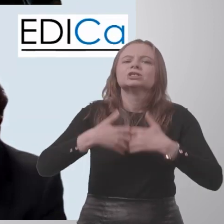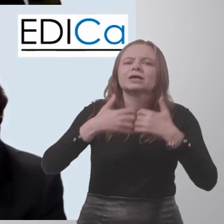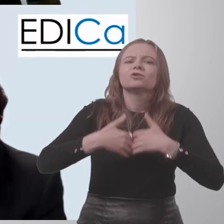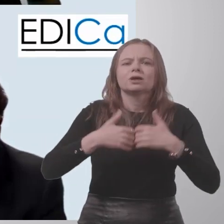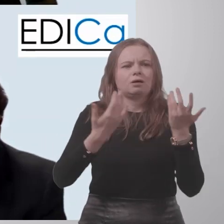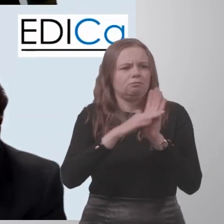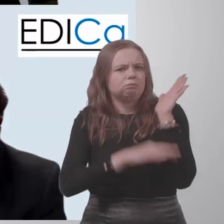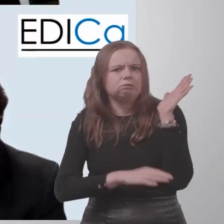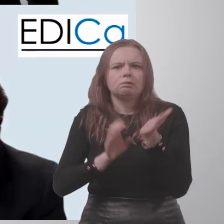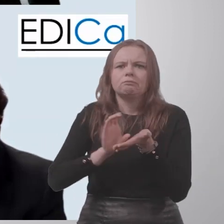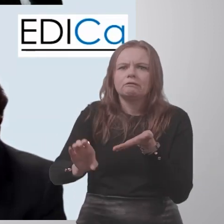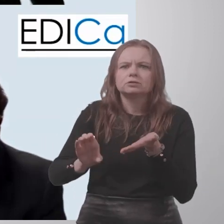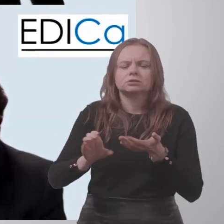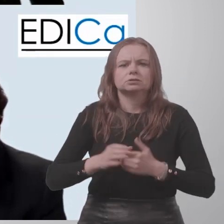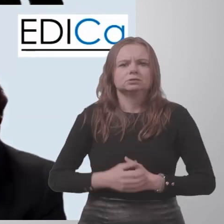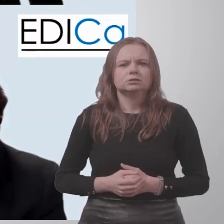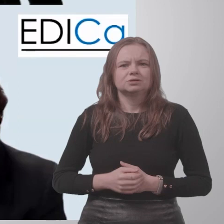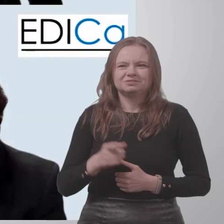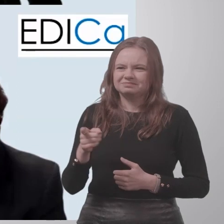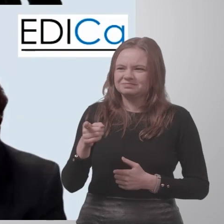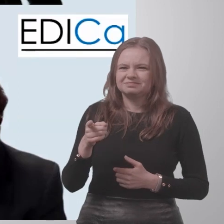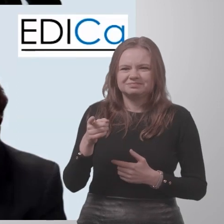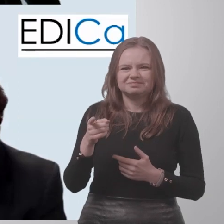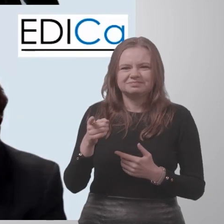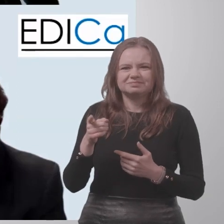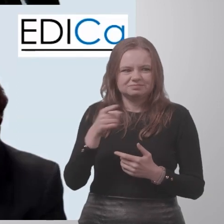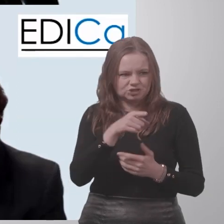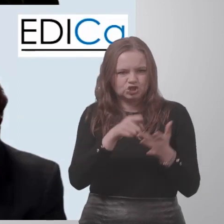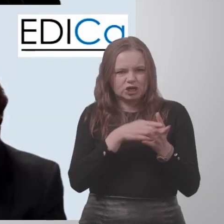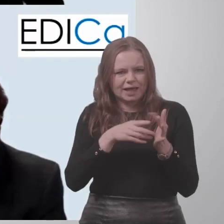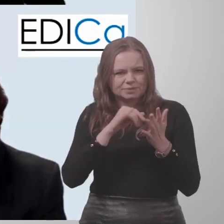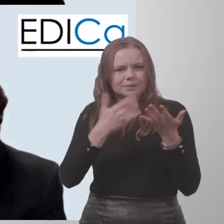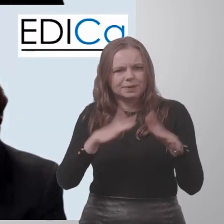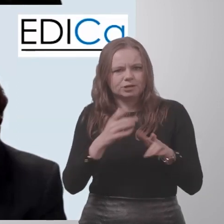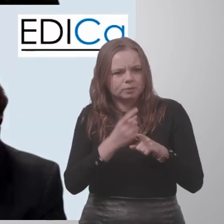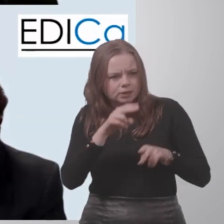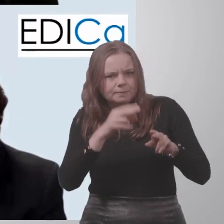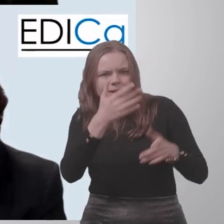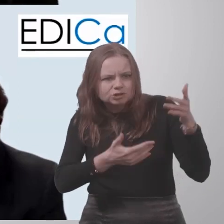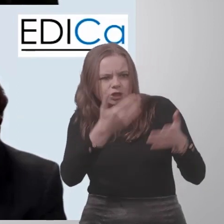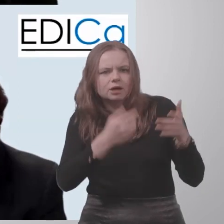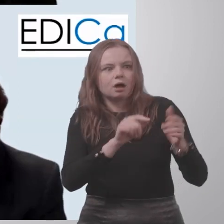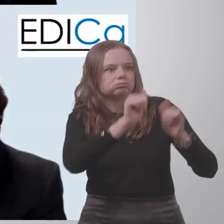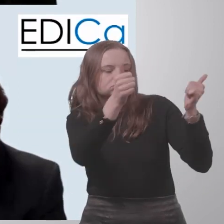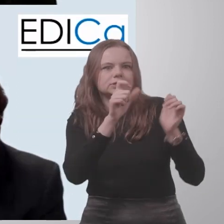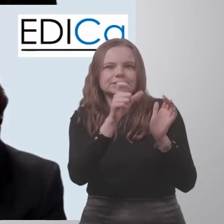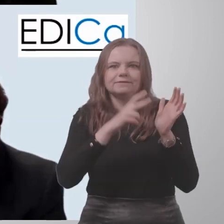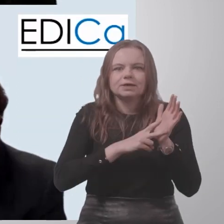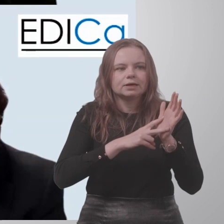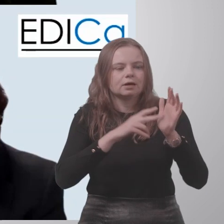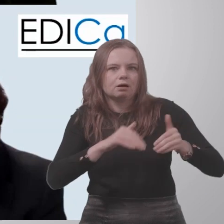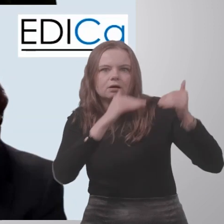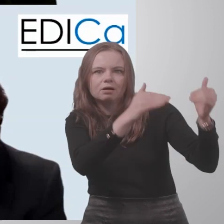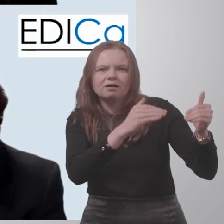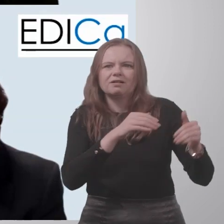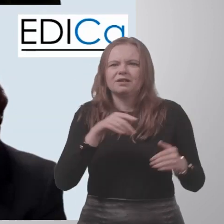having the availability of the kinds of metrics that James referred to that would look your CV look promotable and rewarding is